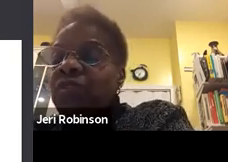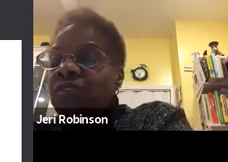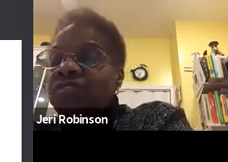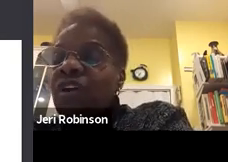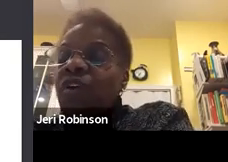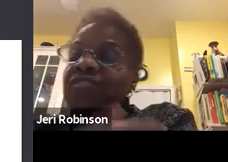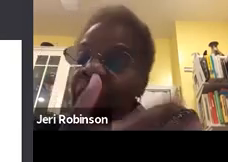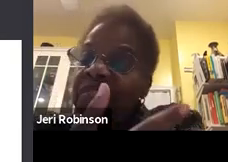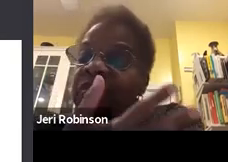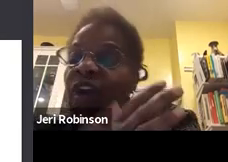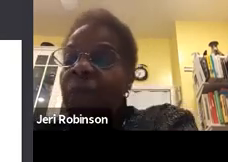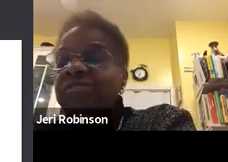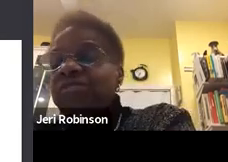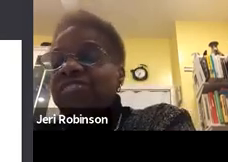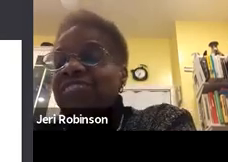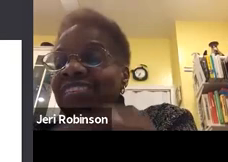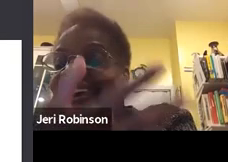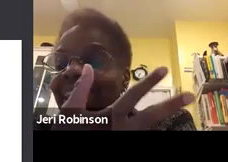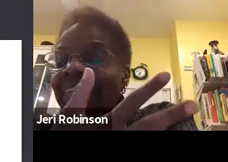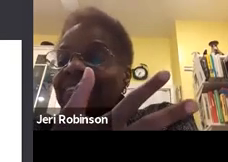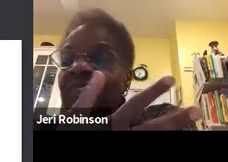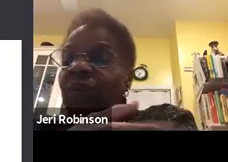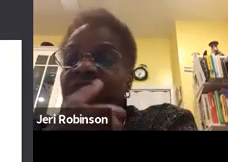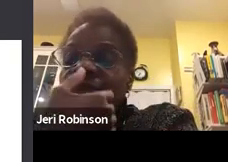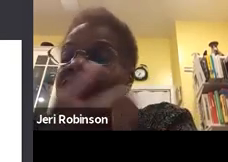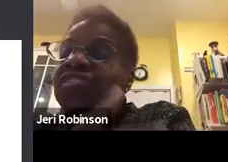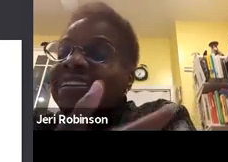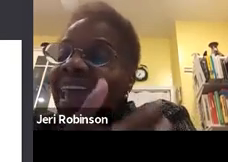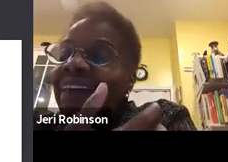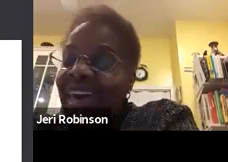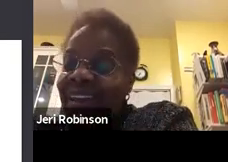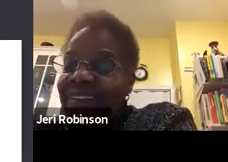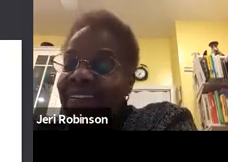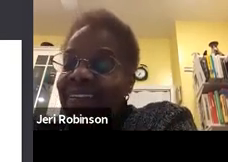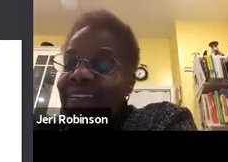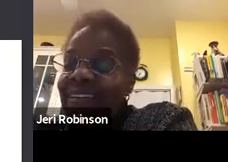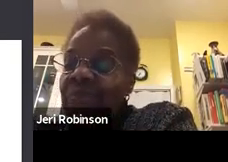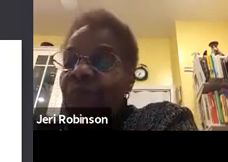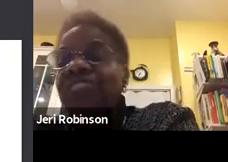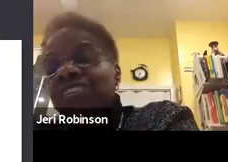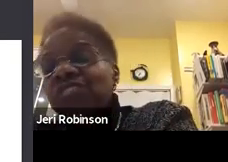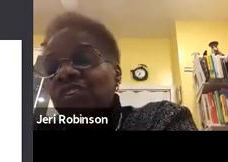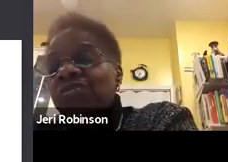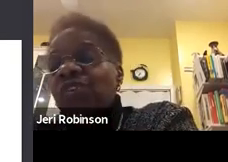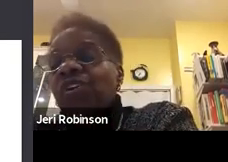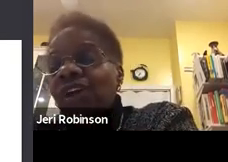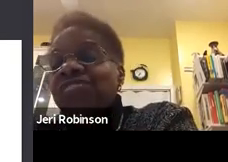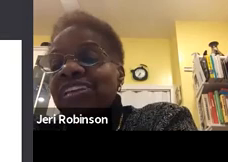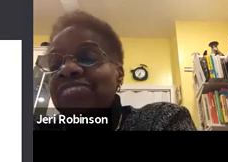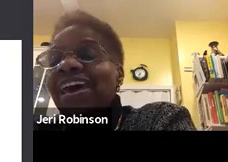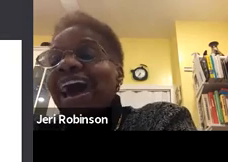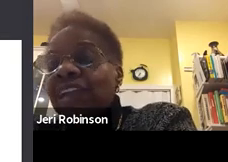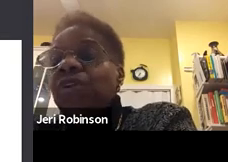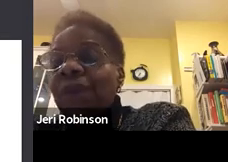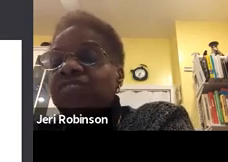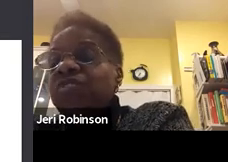exam schools or summer school opportunities, et cetera. We shouldn't have that, but we still do. So the question